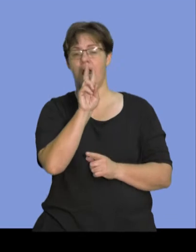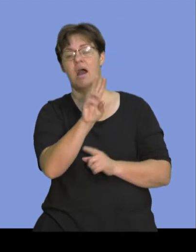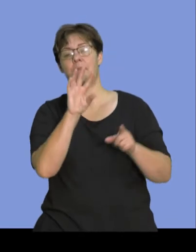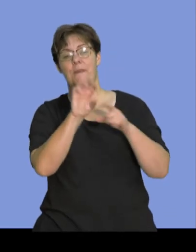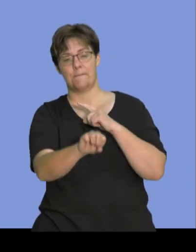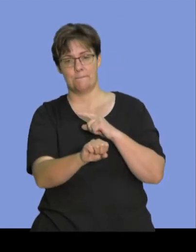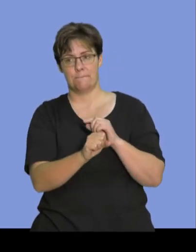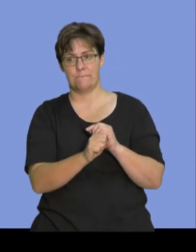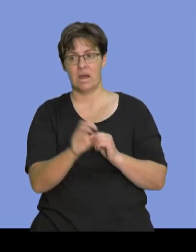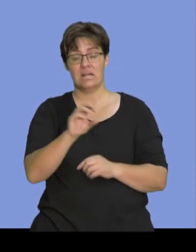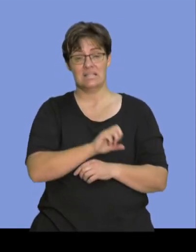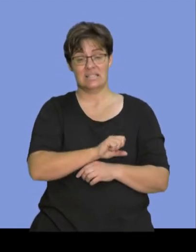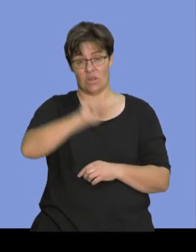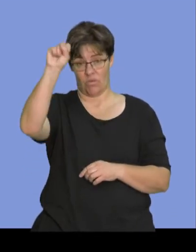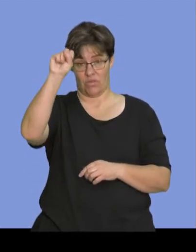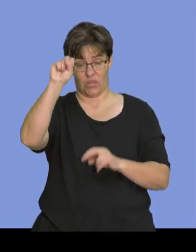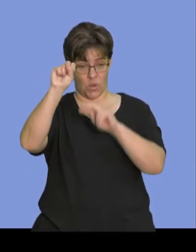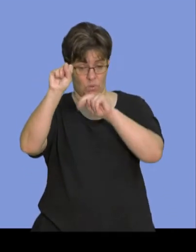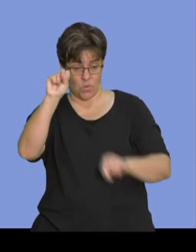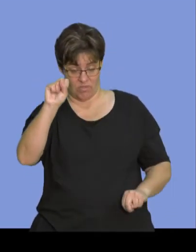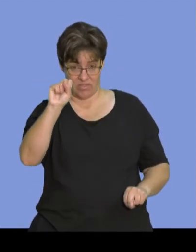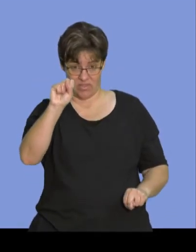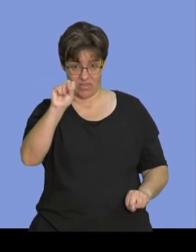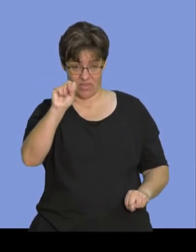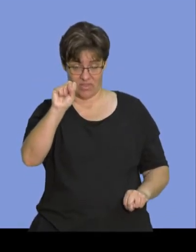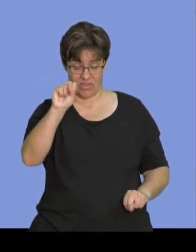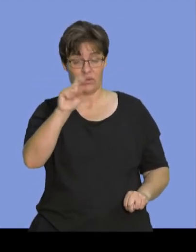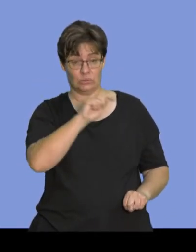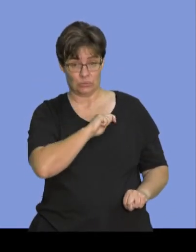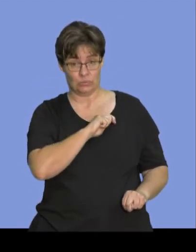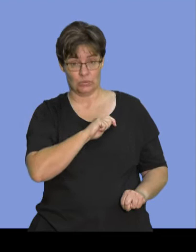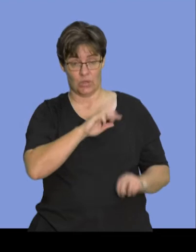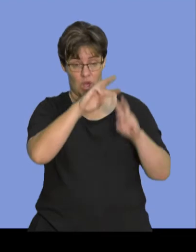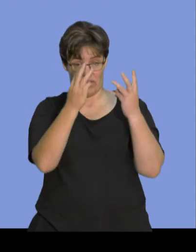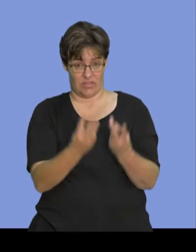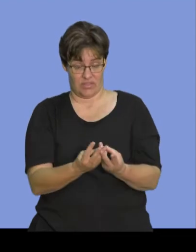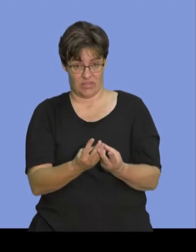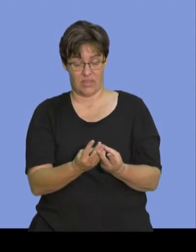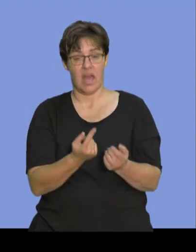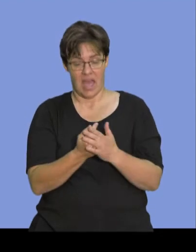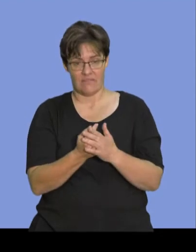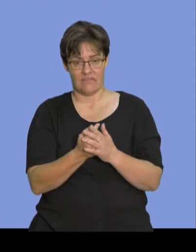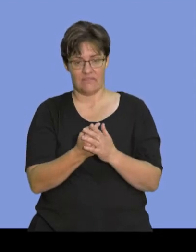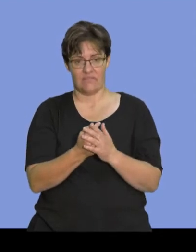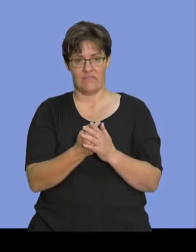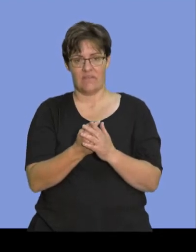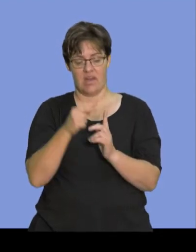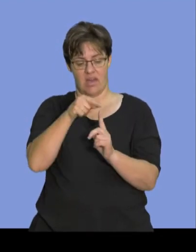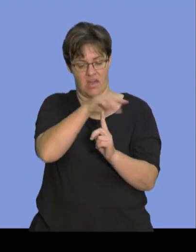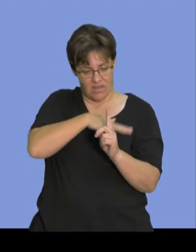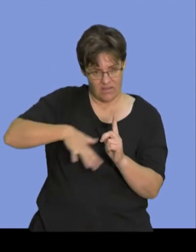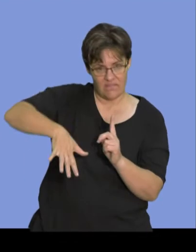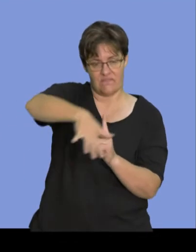that if this is our south pole, and then this is our north pole of the Earth, there is actually the magnetic field